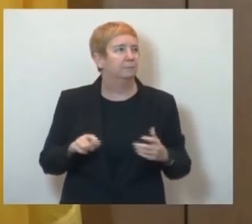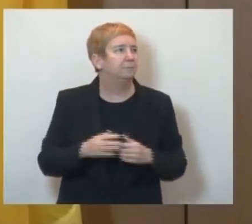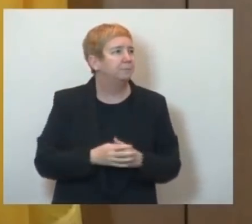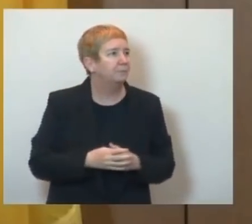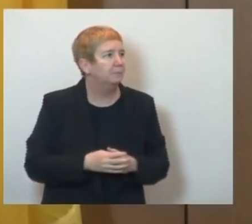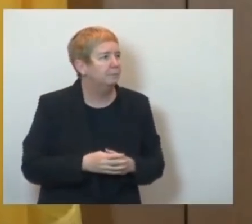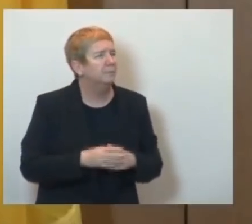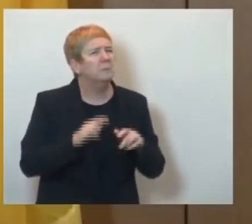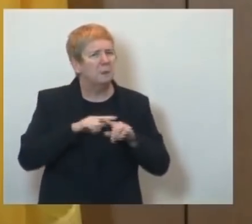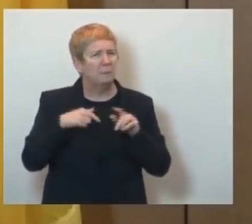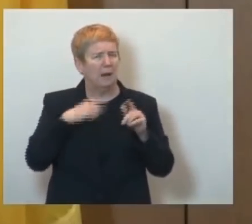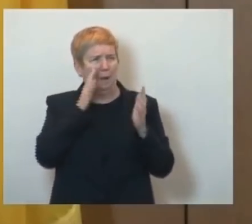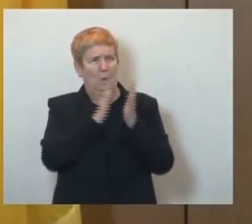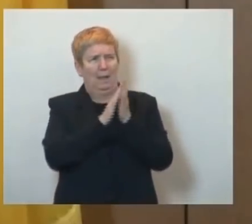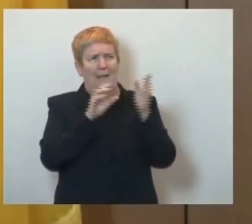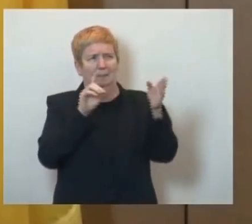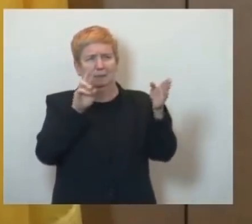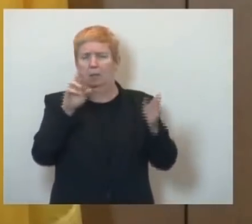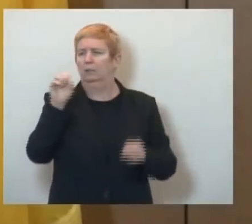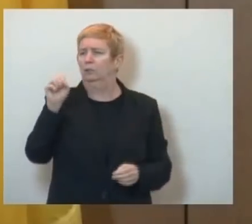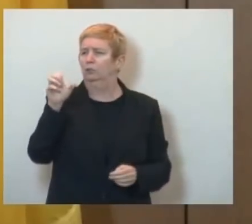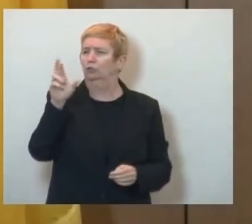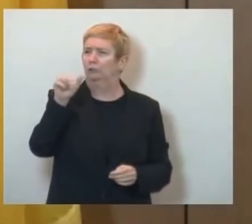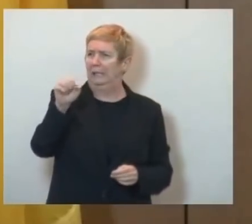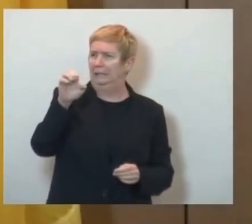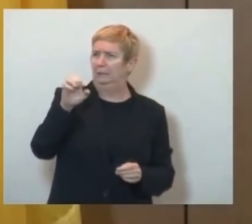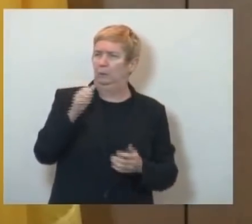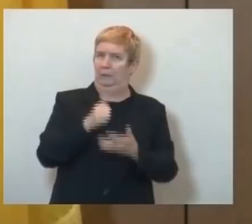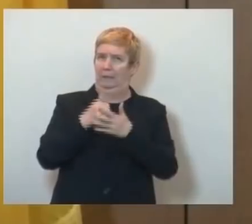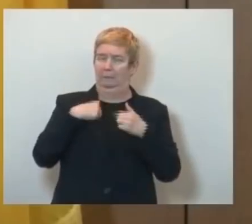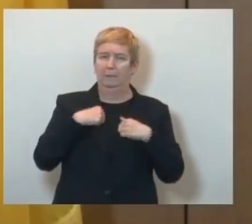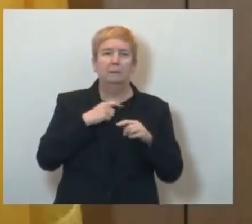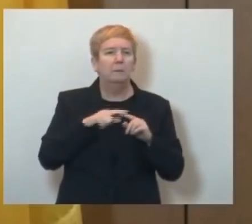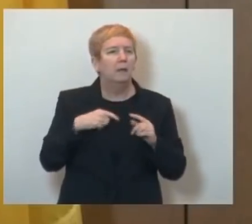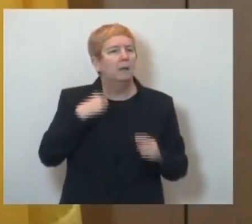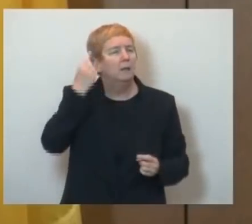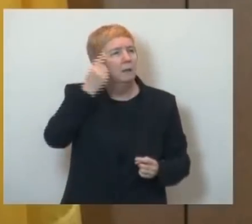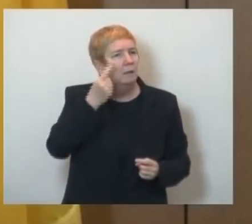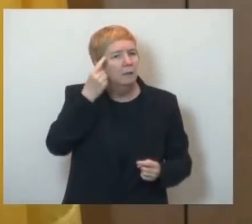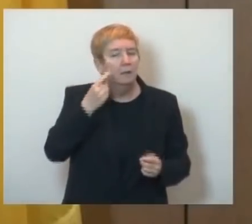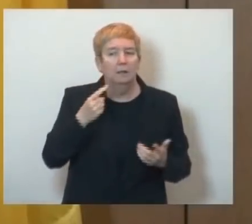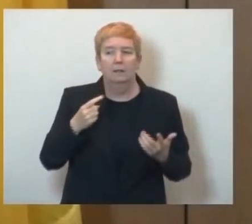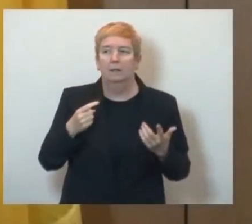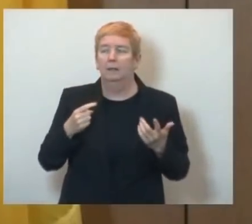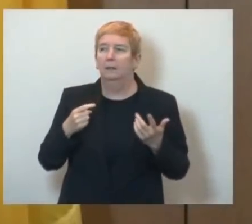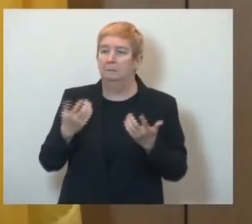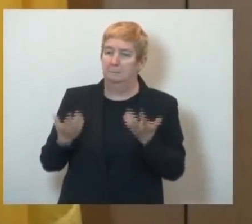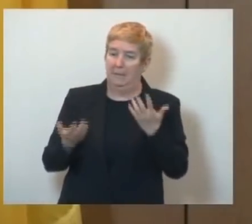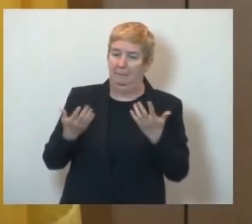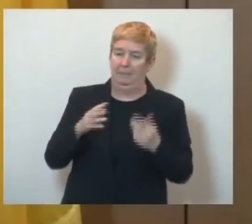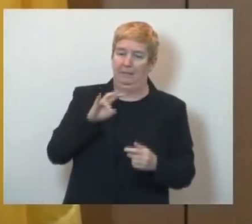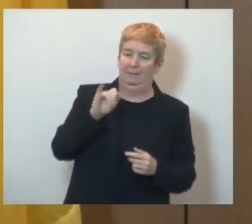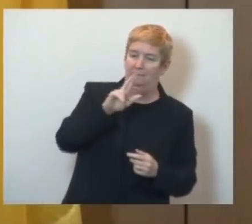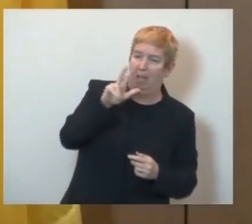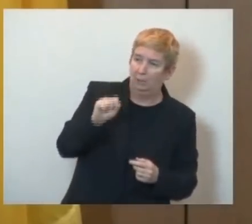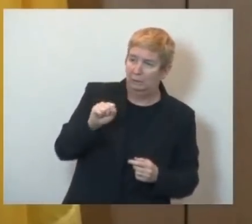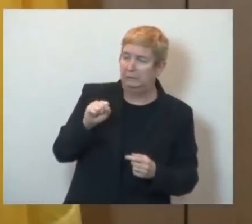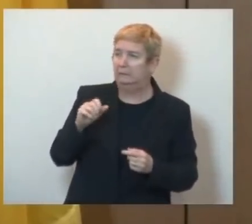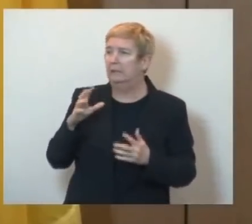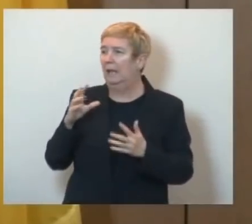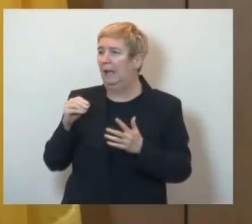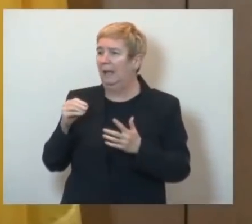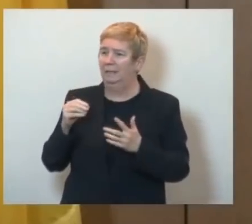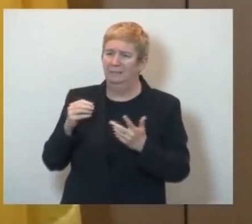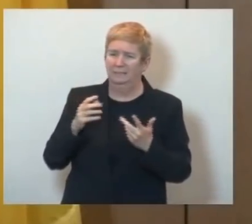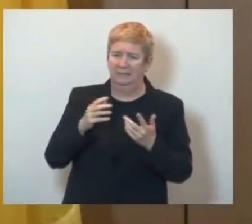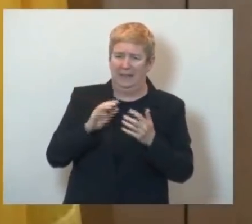defer to Dr. Grace. I don't know if somewhere in the life of the virus and in transmission you sort of shift. Now